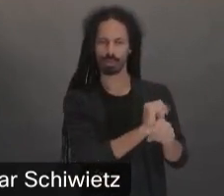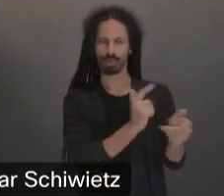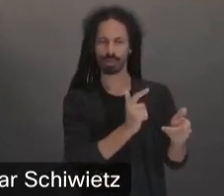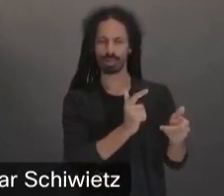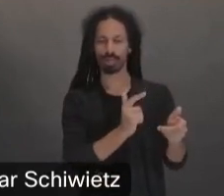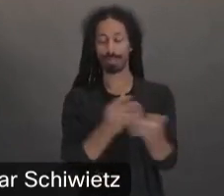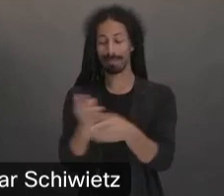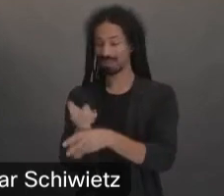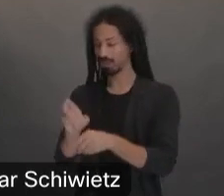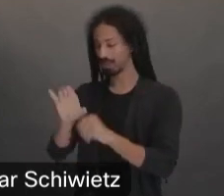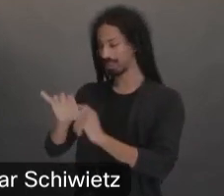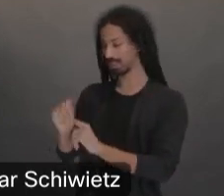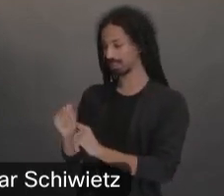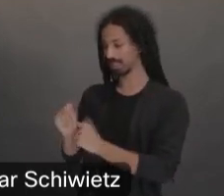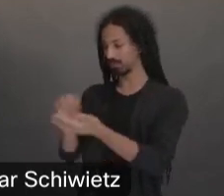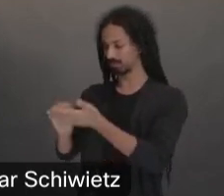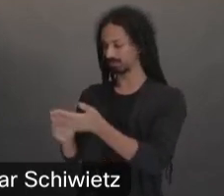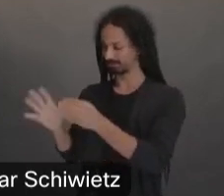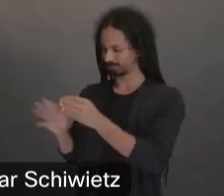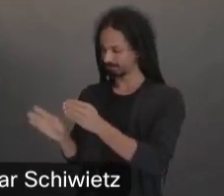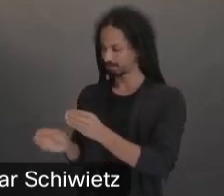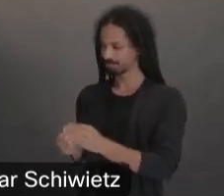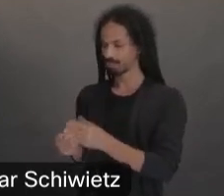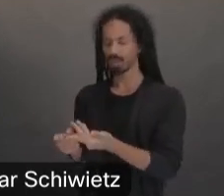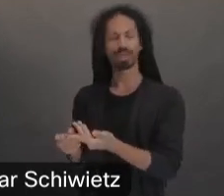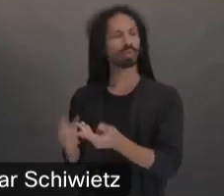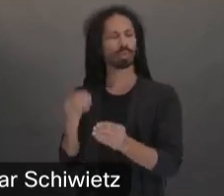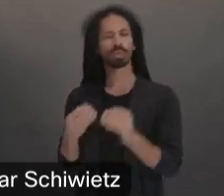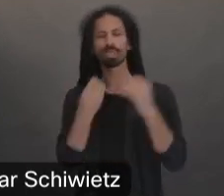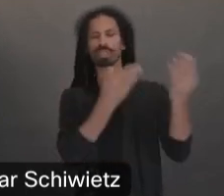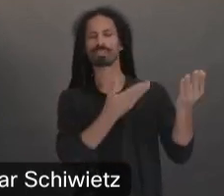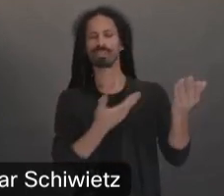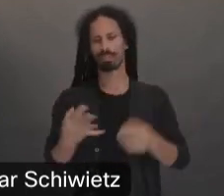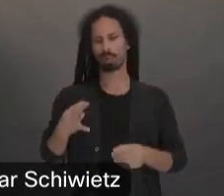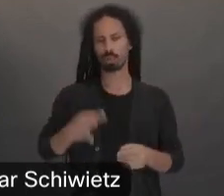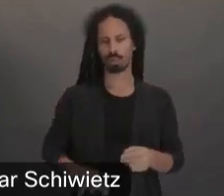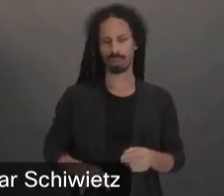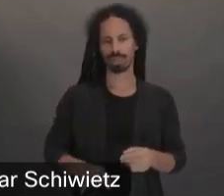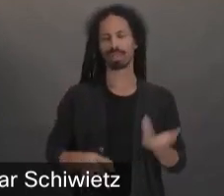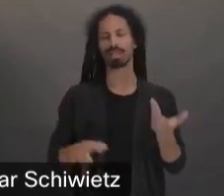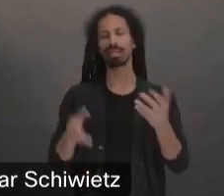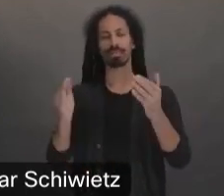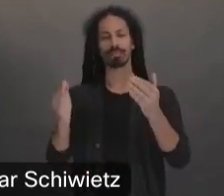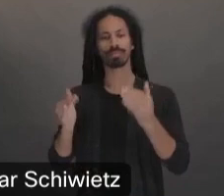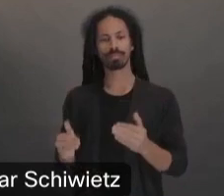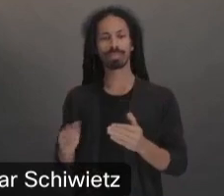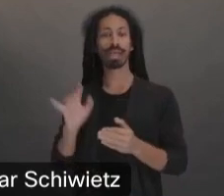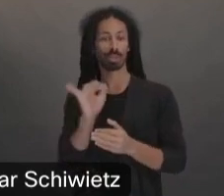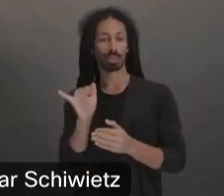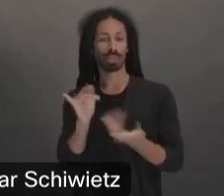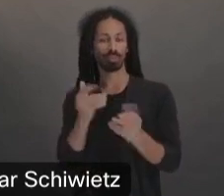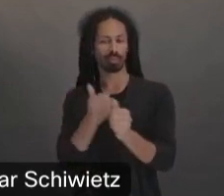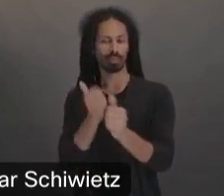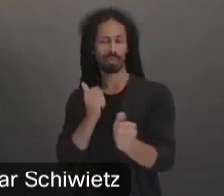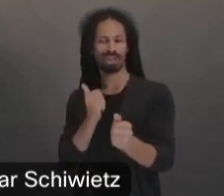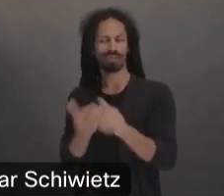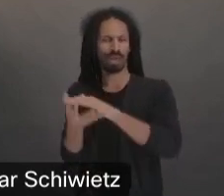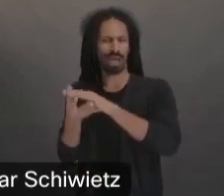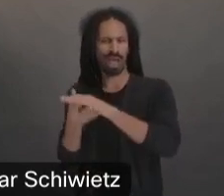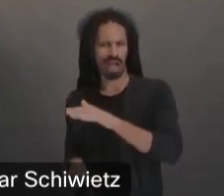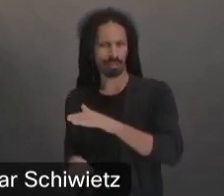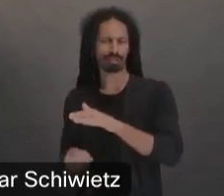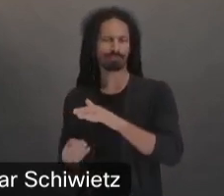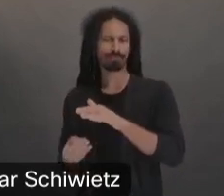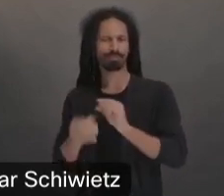when using others' work. And by citing, we avoid plagiarism. Another